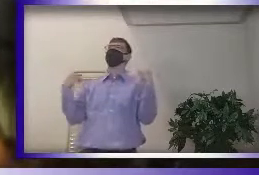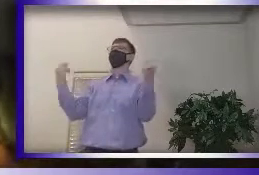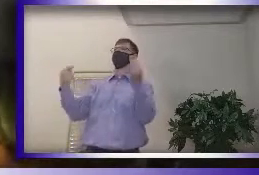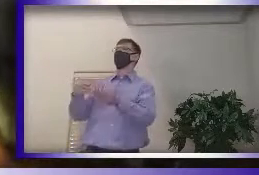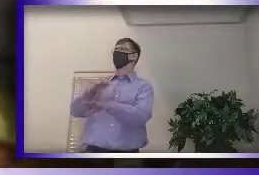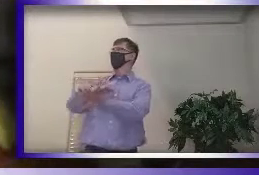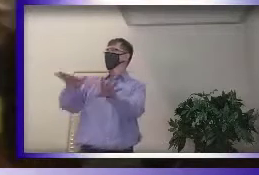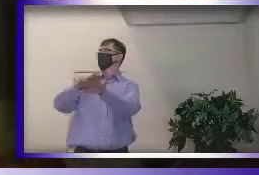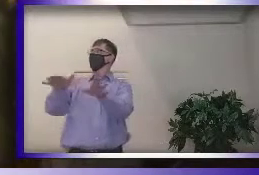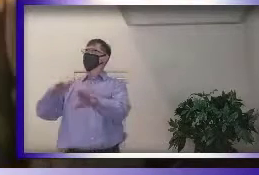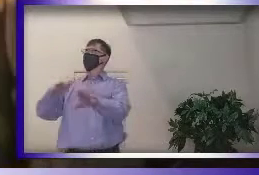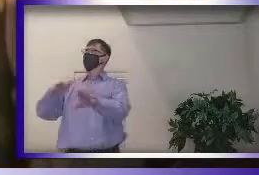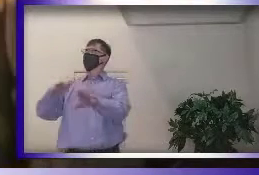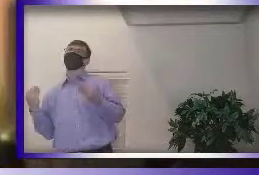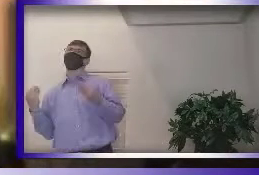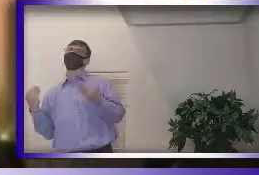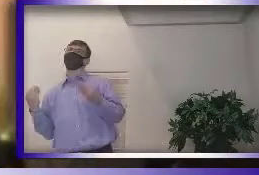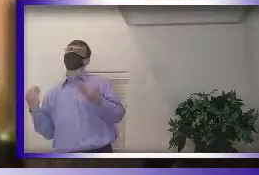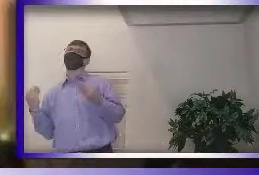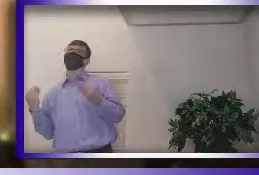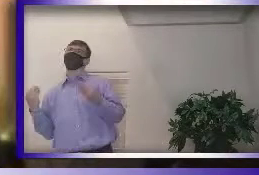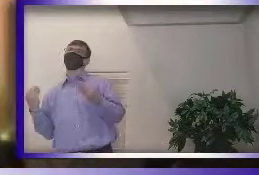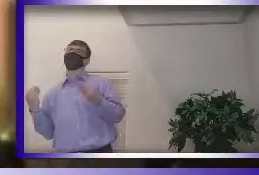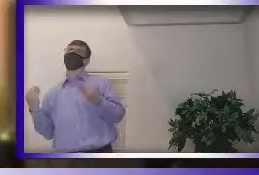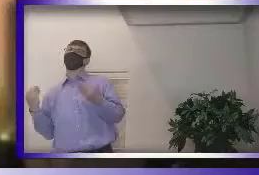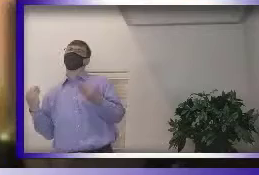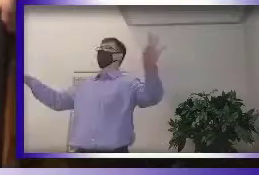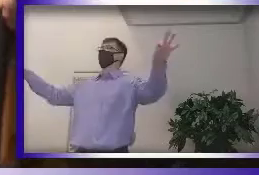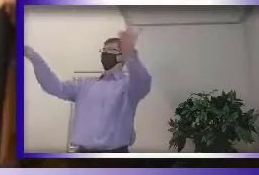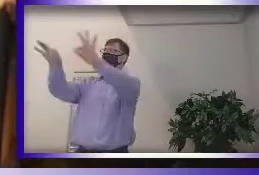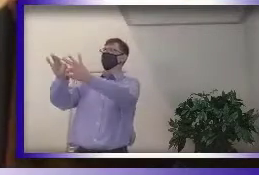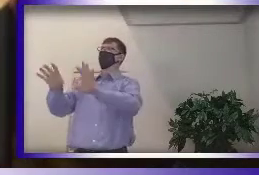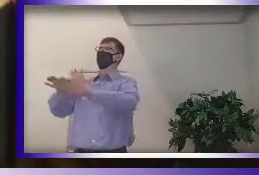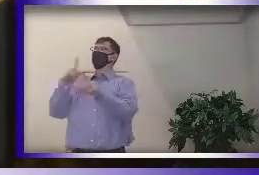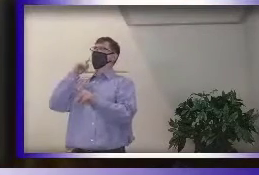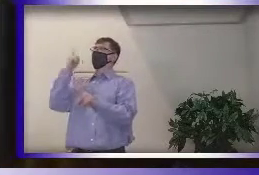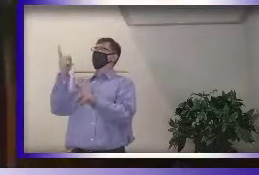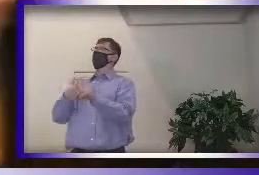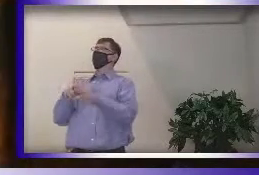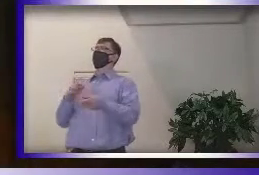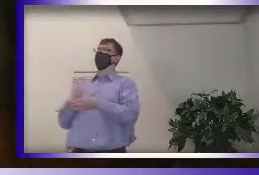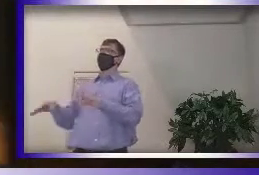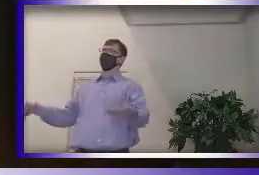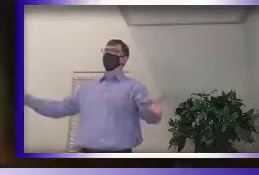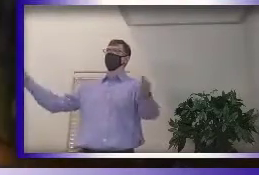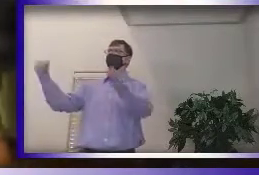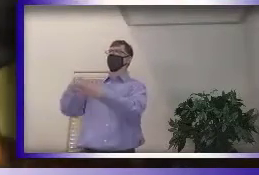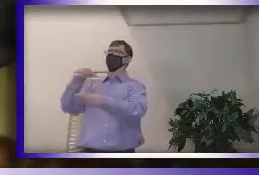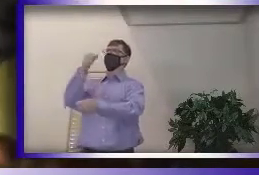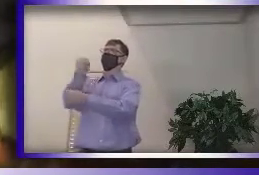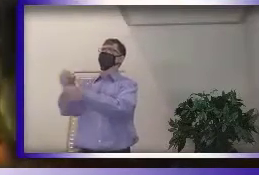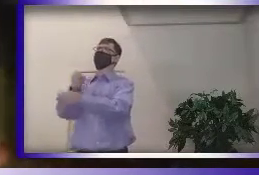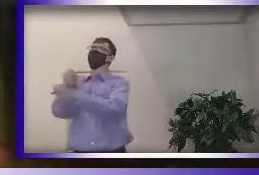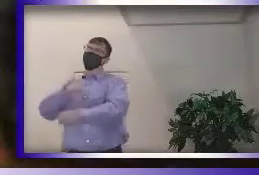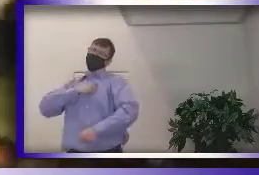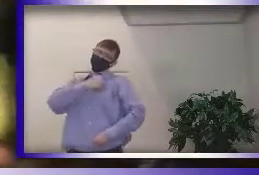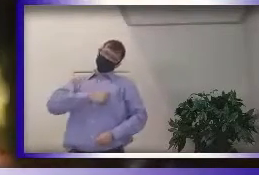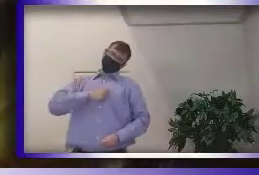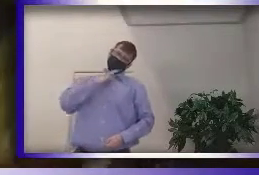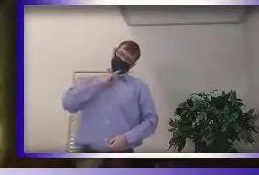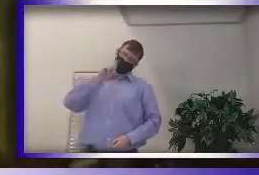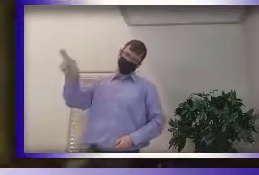recreating myself into someone I liked. And one of the things that I had decided to try